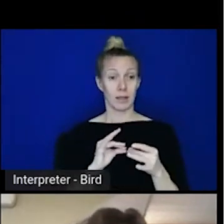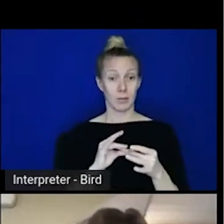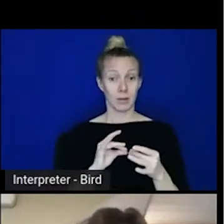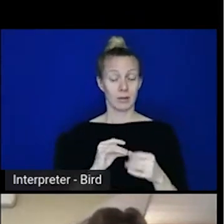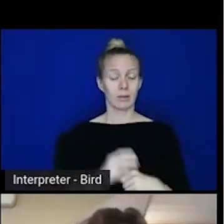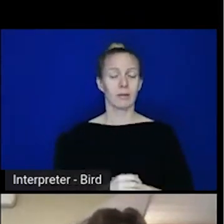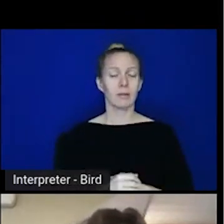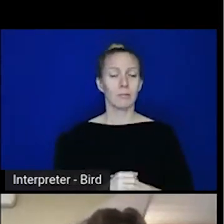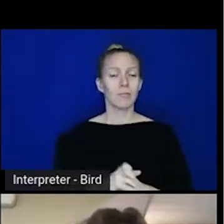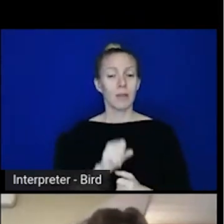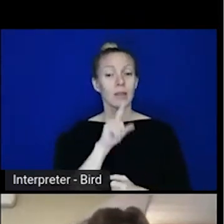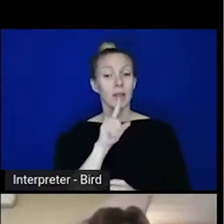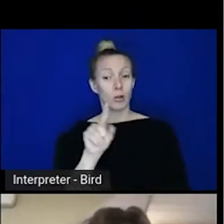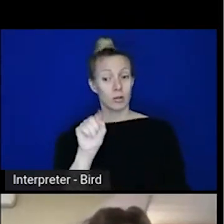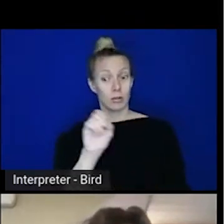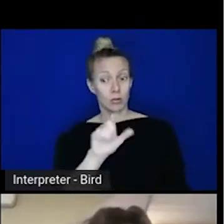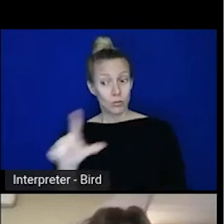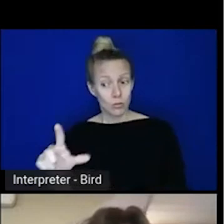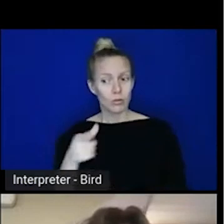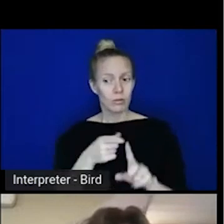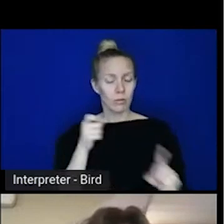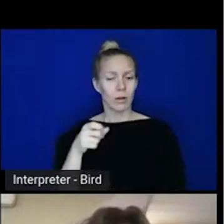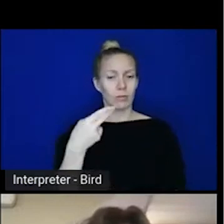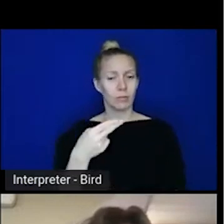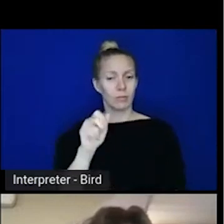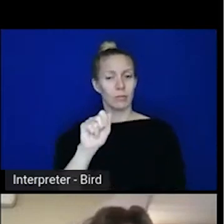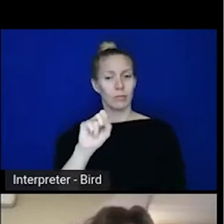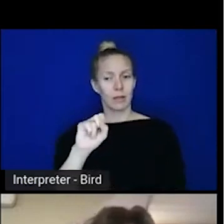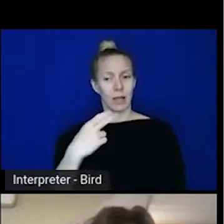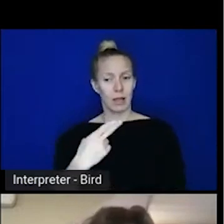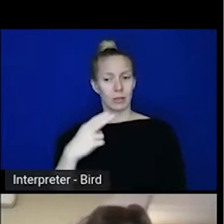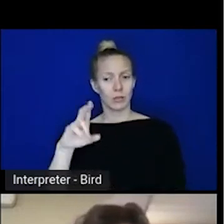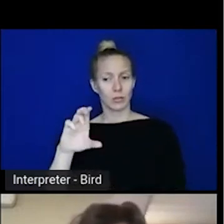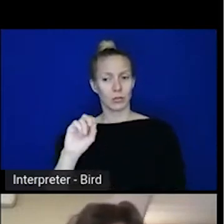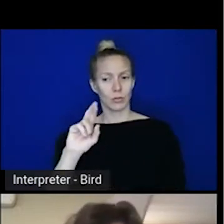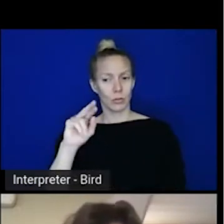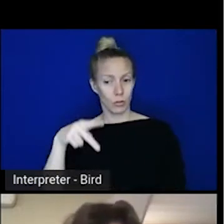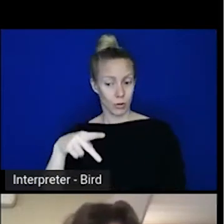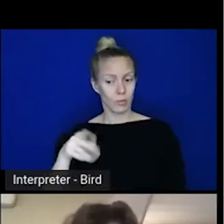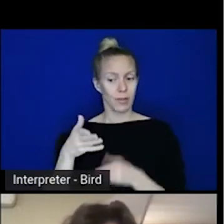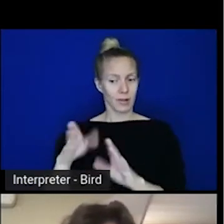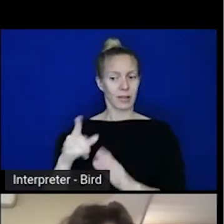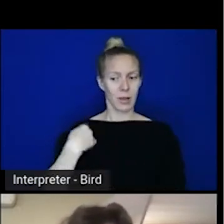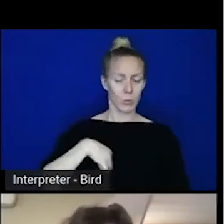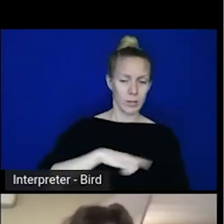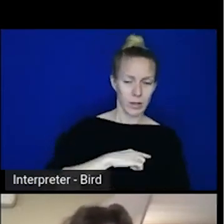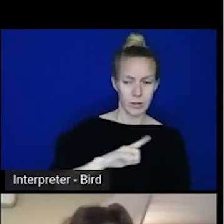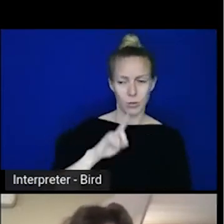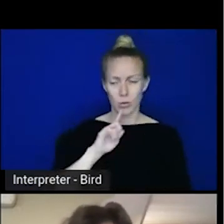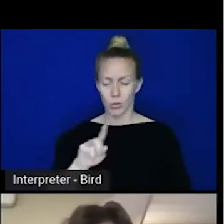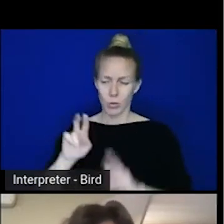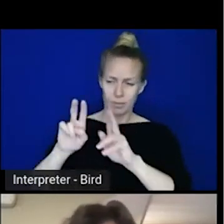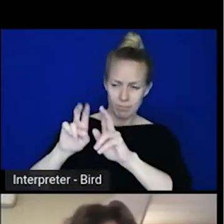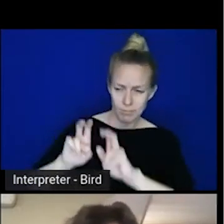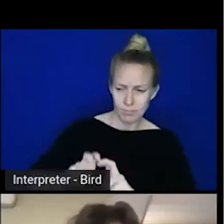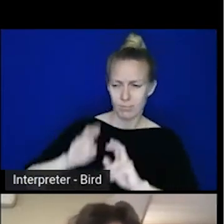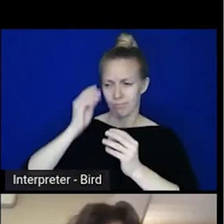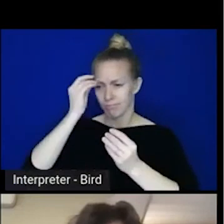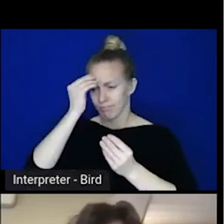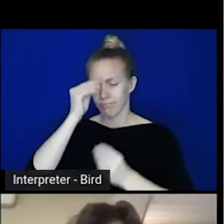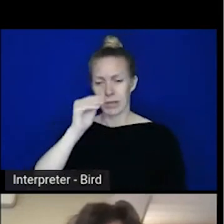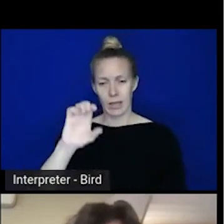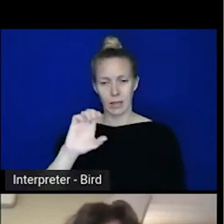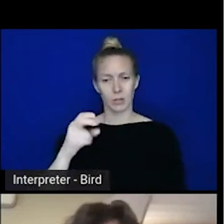tool provided by HashiCorp which does allow us to introspect uh, HCL and